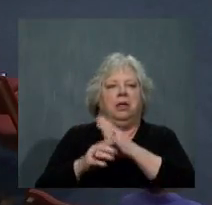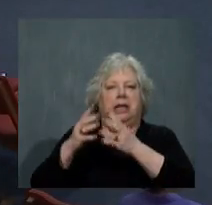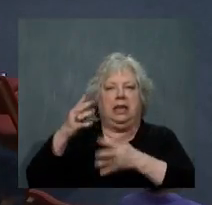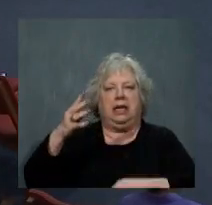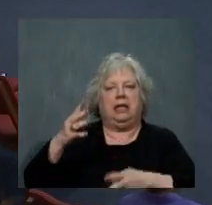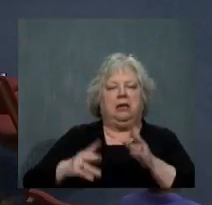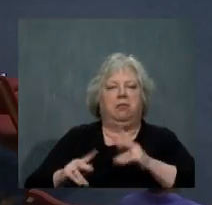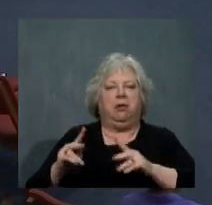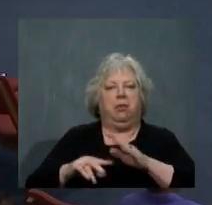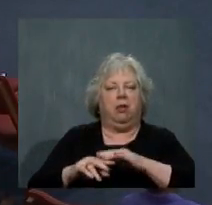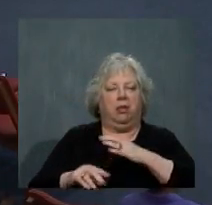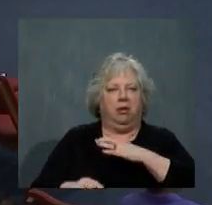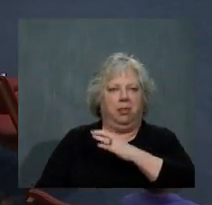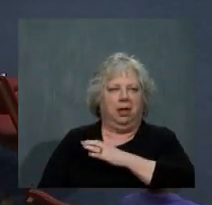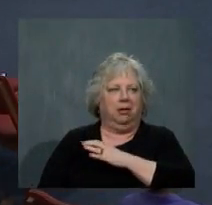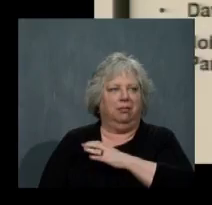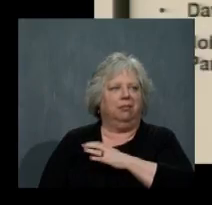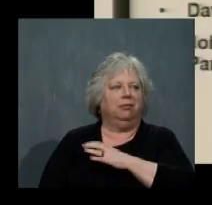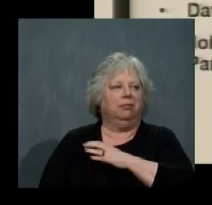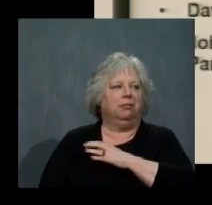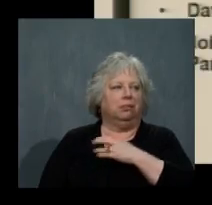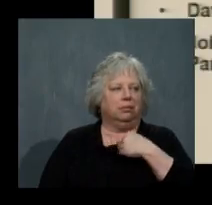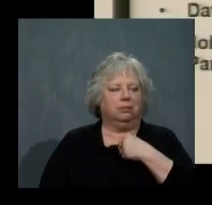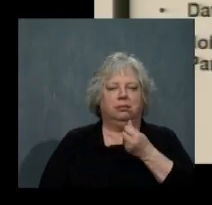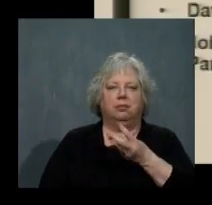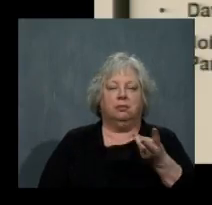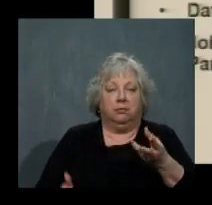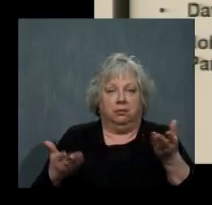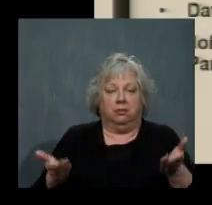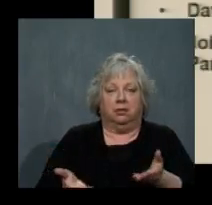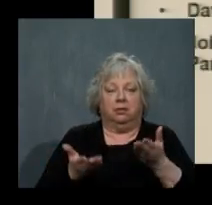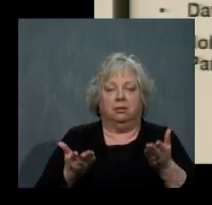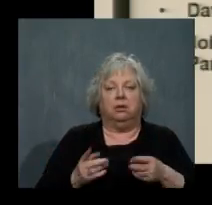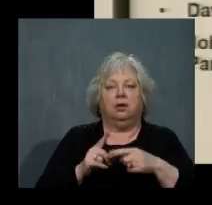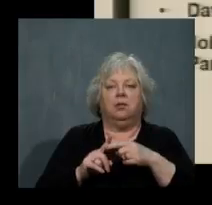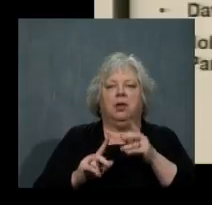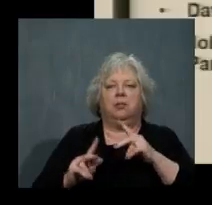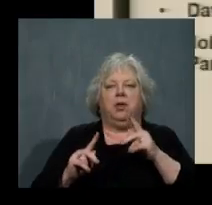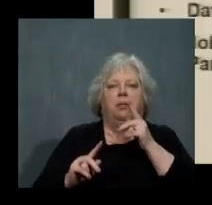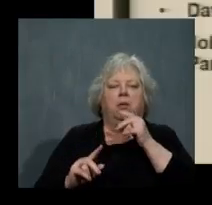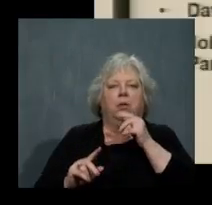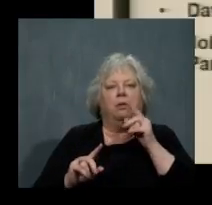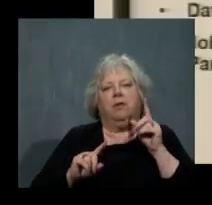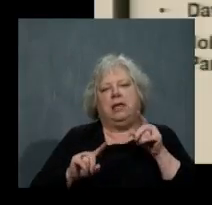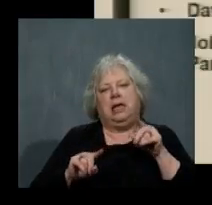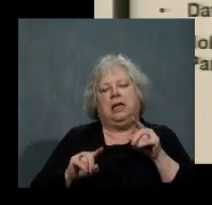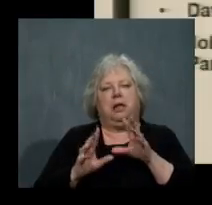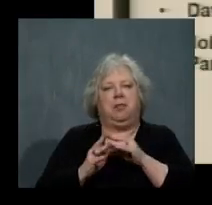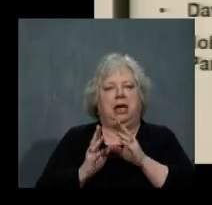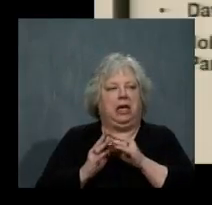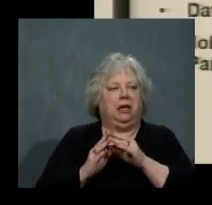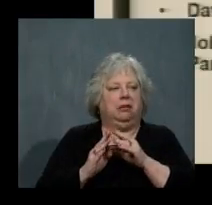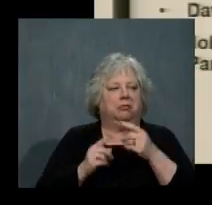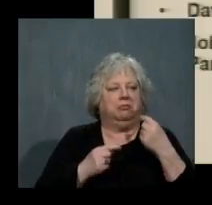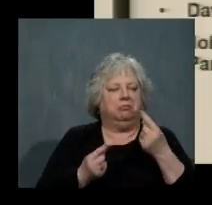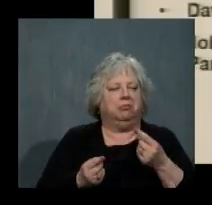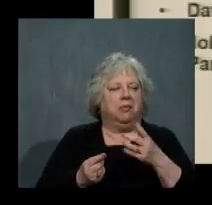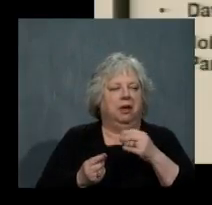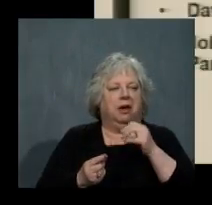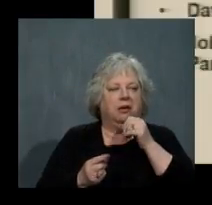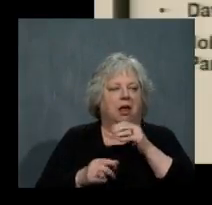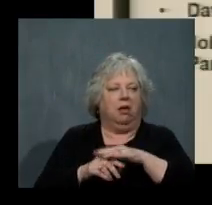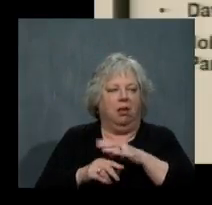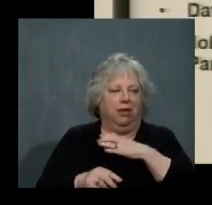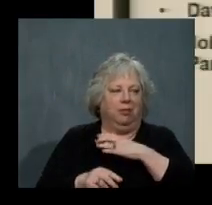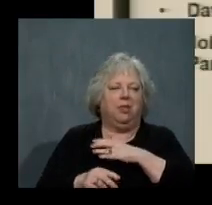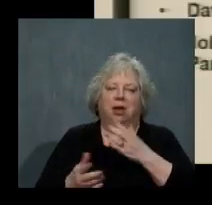list. But we've got several in the room, and also those who have attended the meetings and are not on the